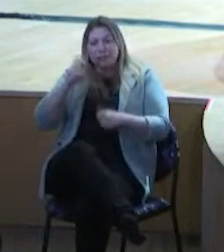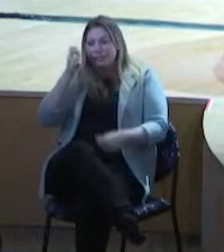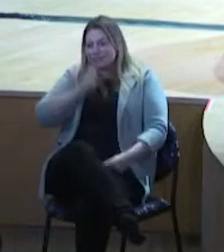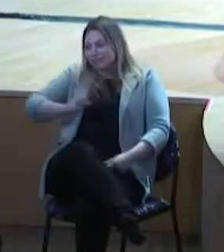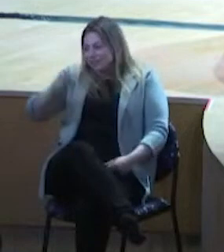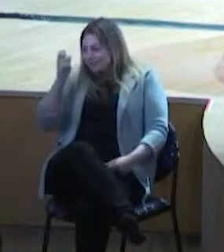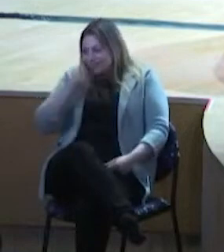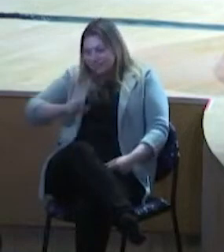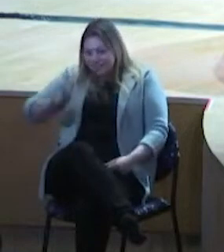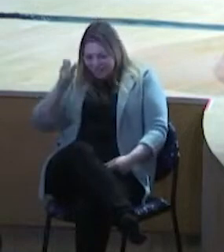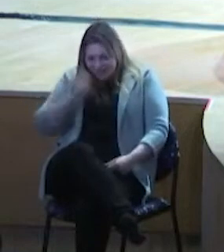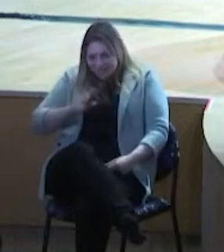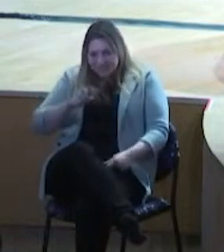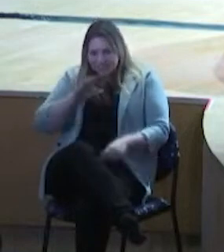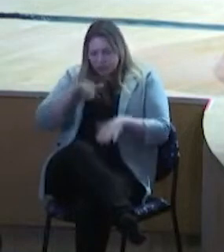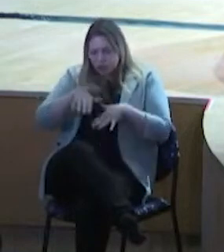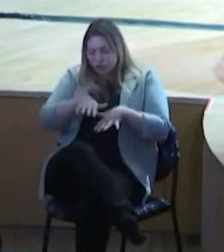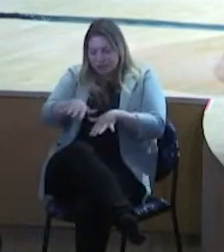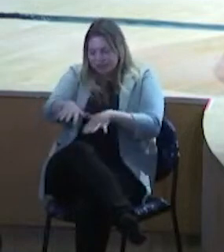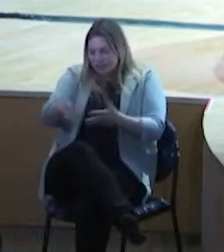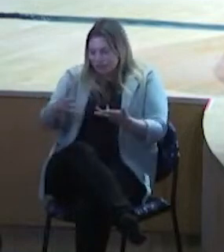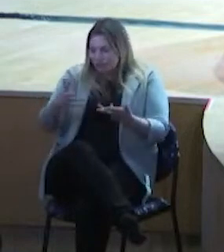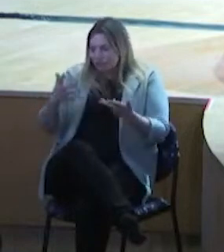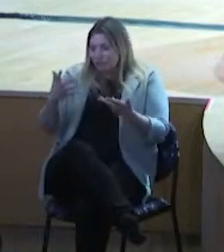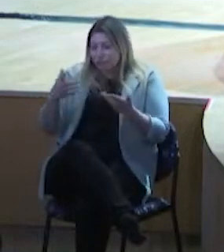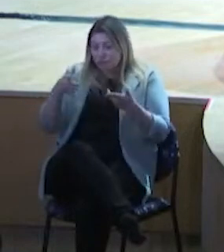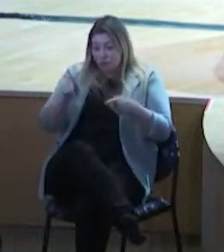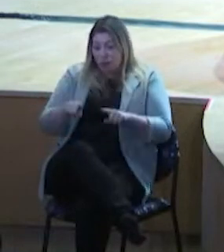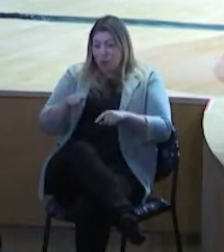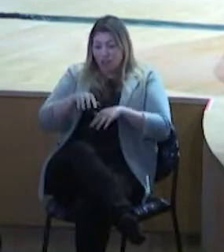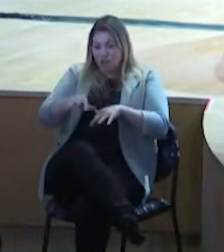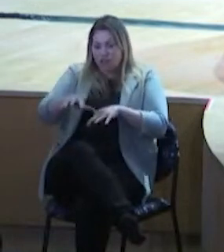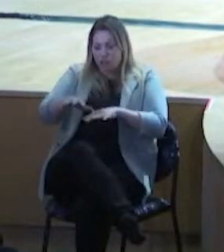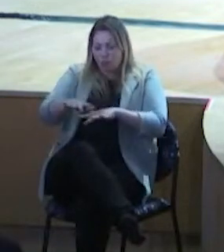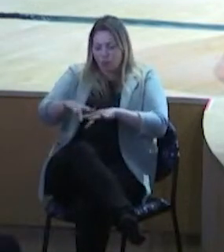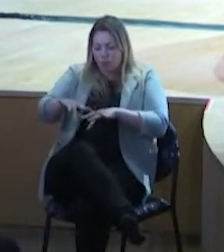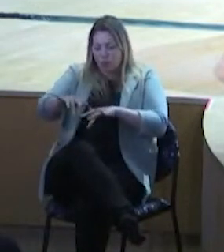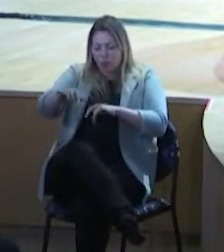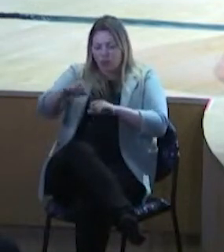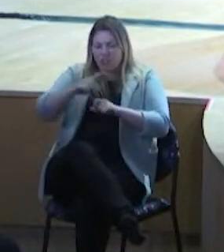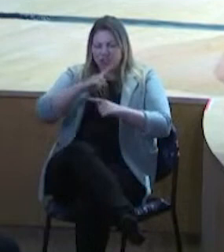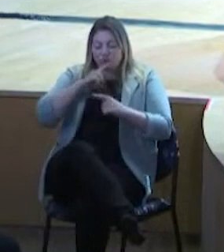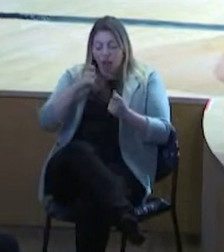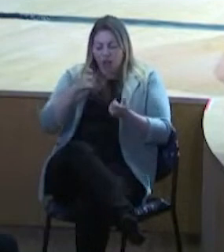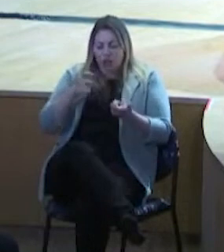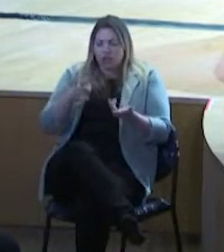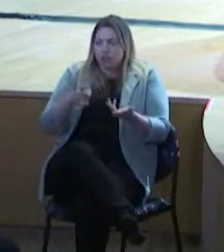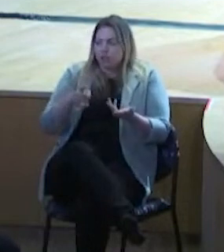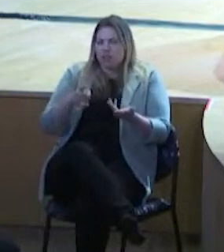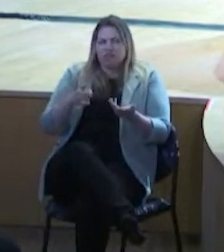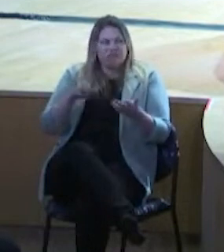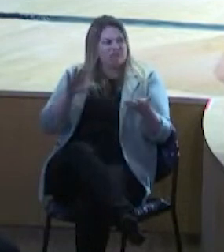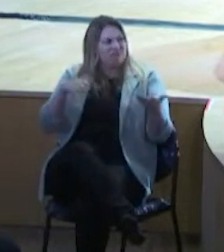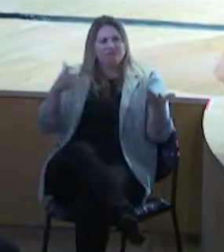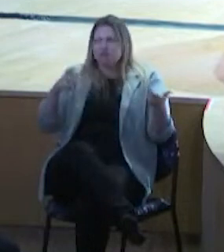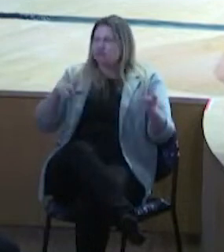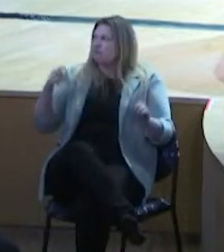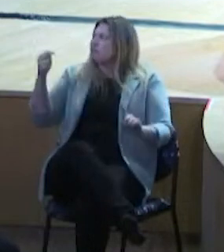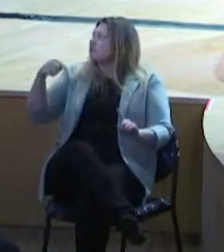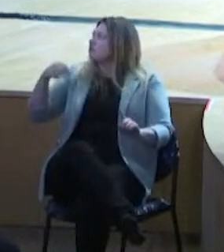day in streams. And when those streams are dry, you ask the question, what's going